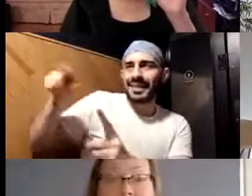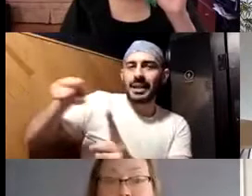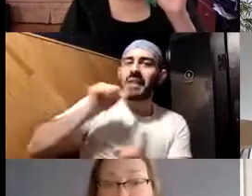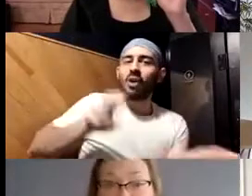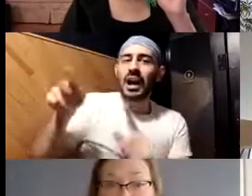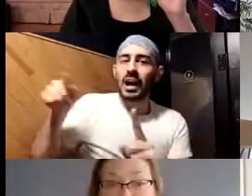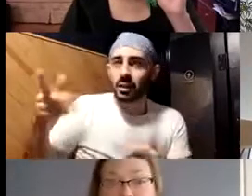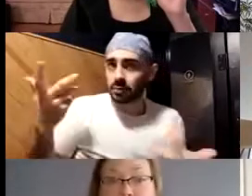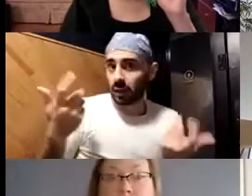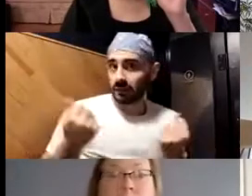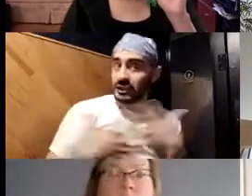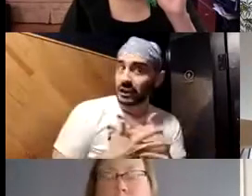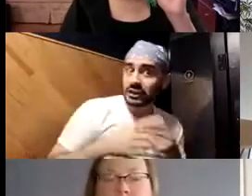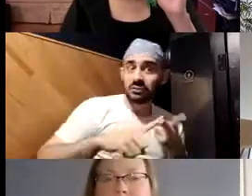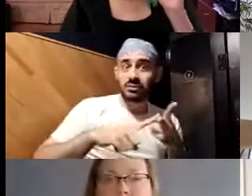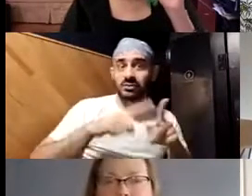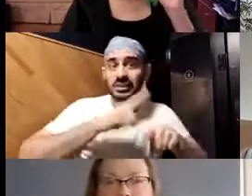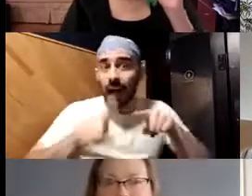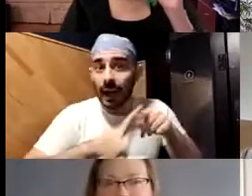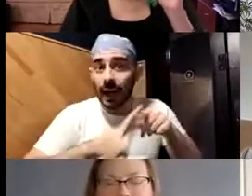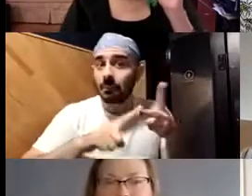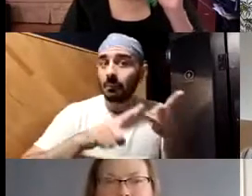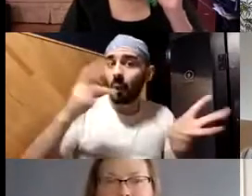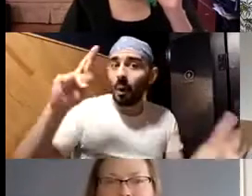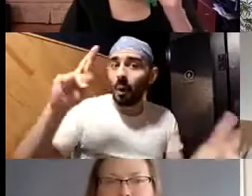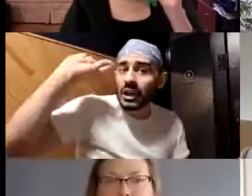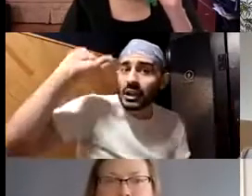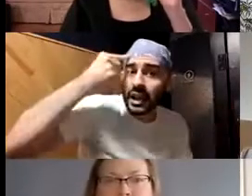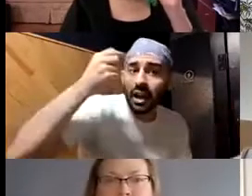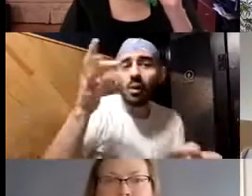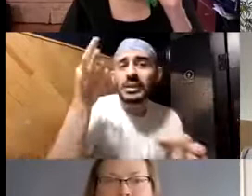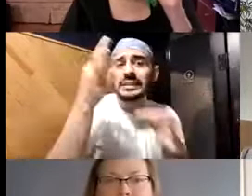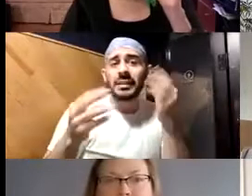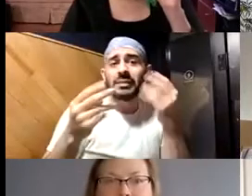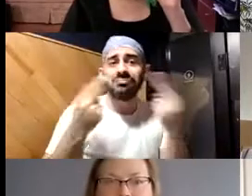I would like interpreters, or whatever the case may be.